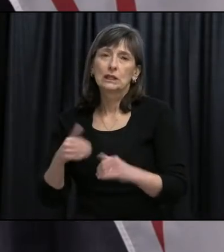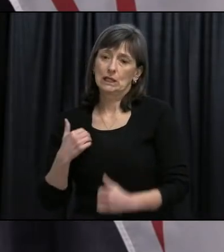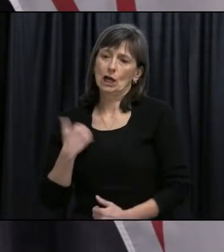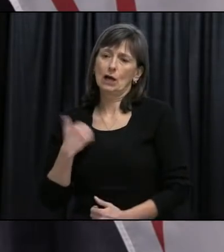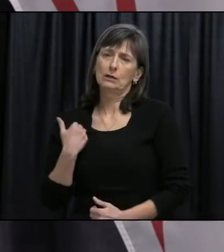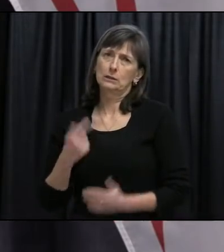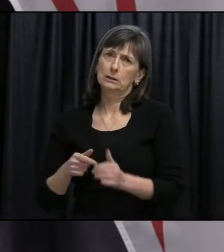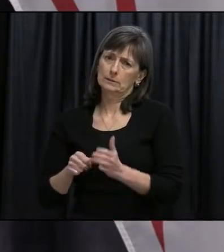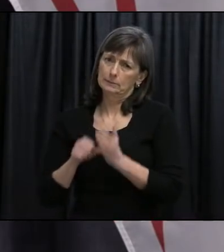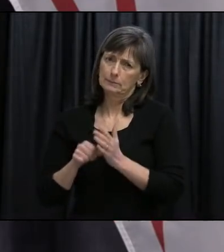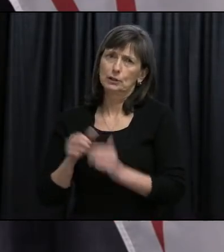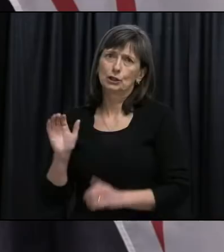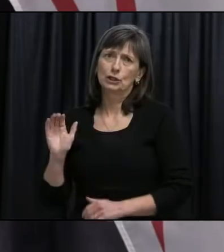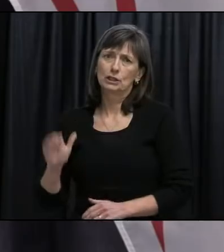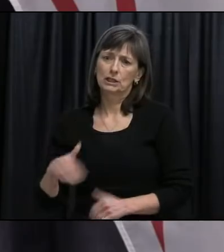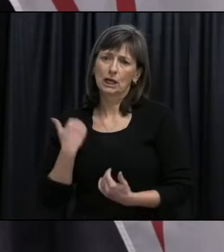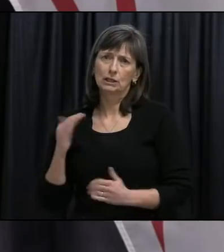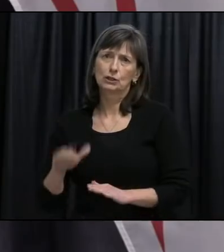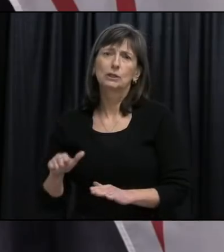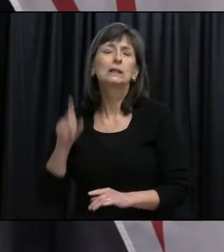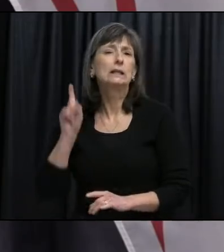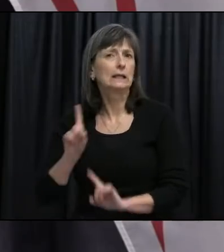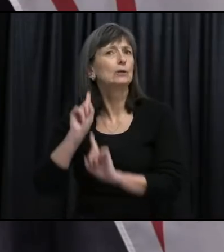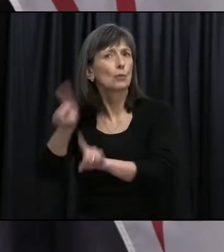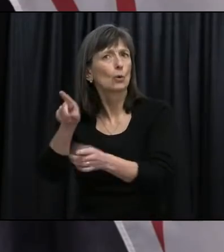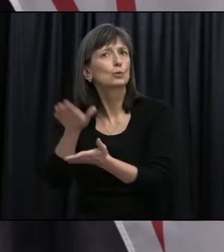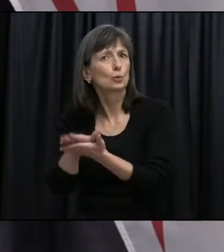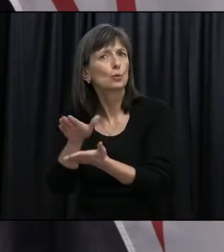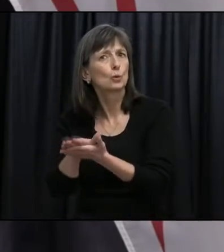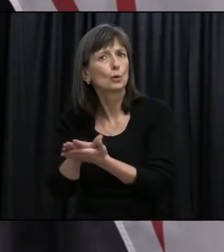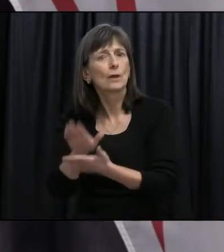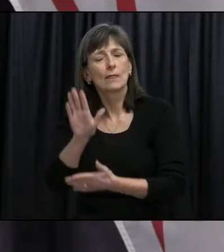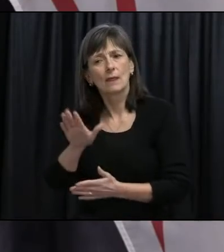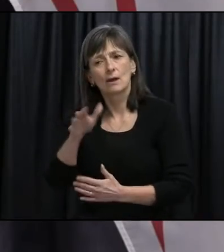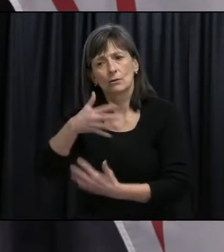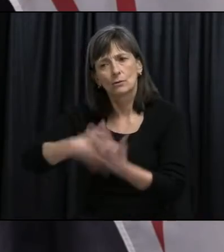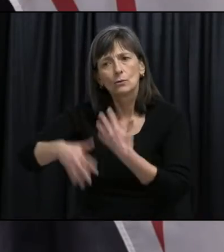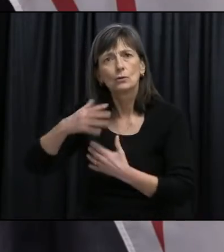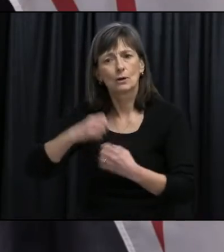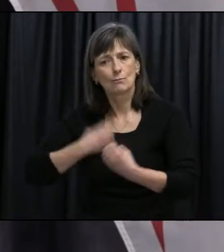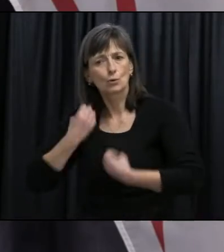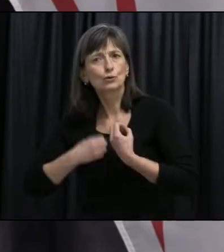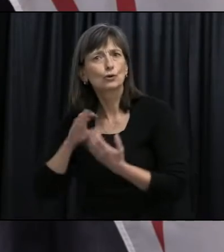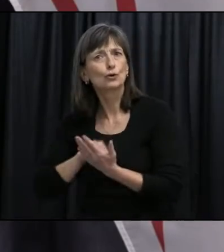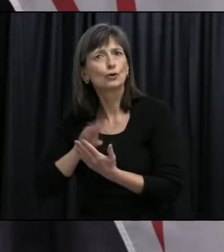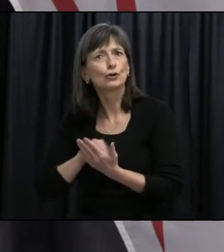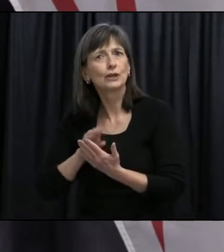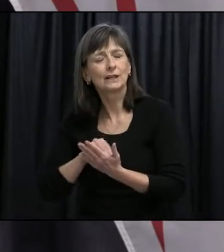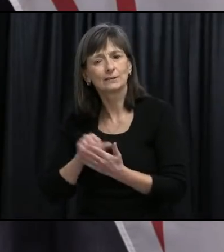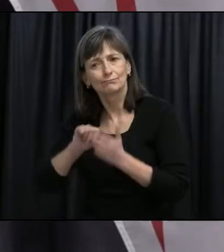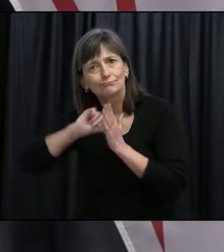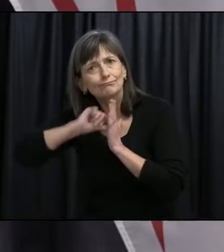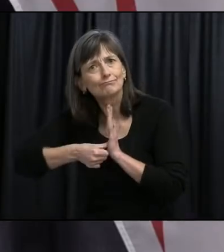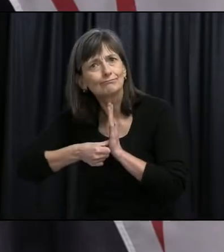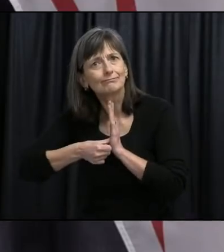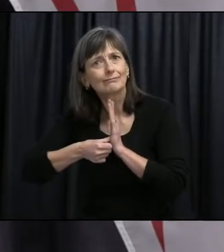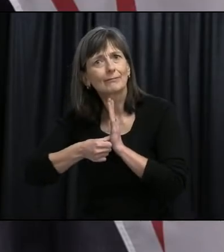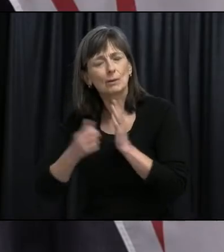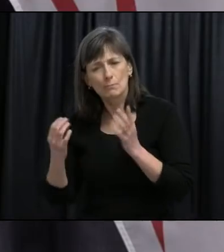children. It's a very important part of their social and emotional learning. It's a very important part of their